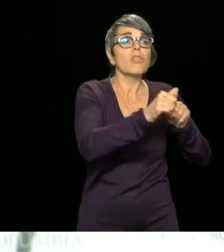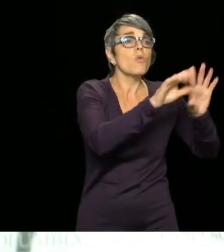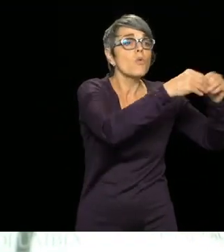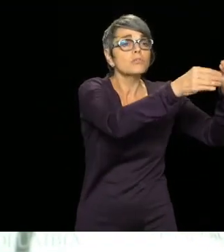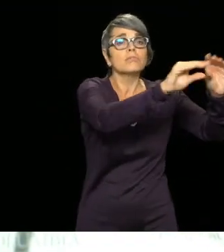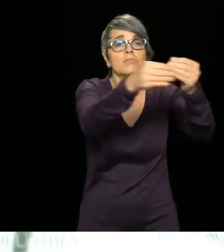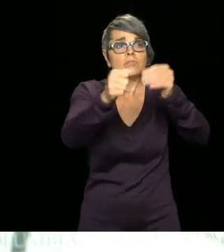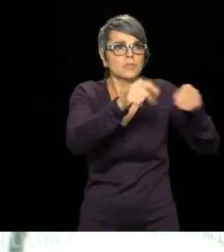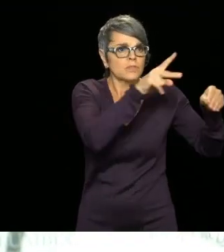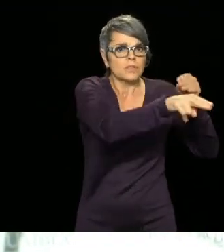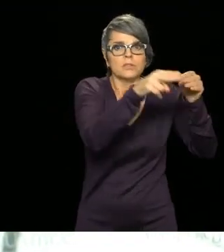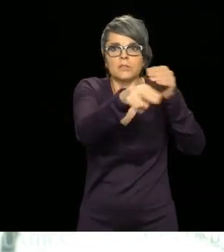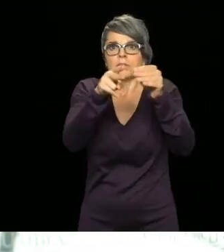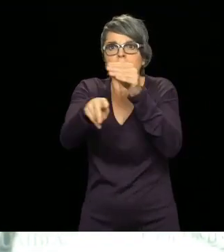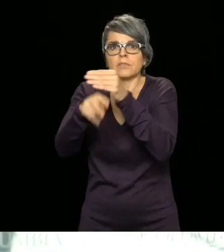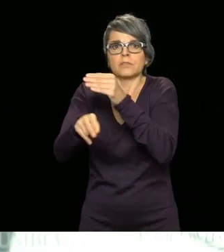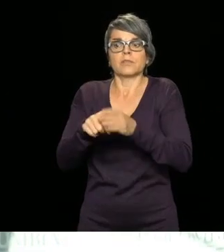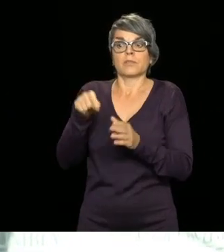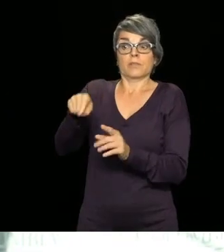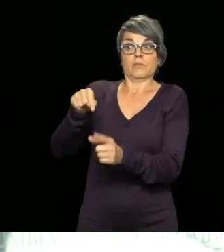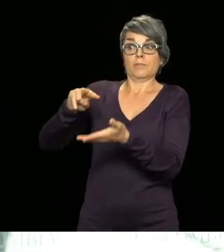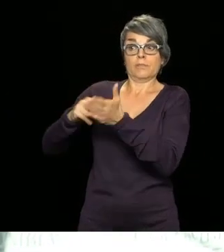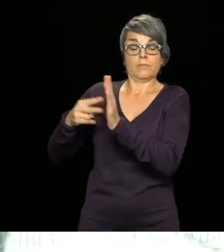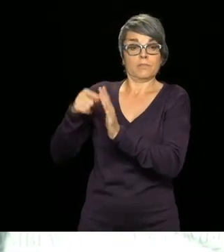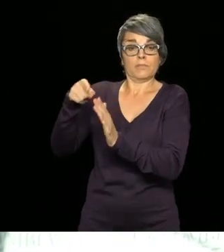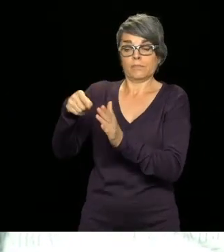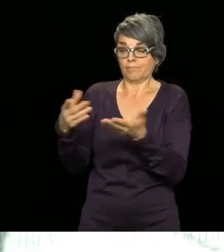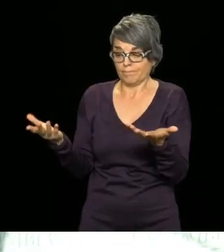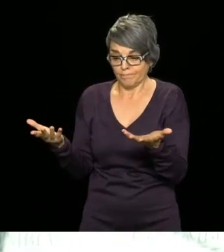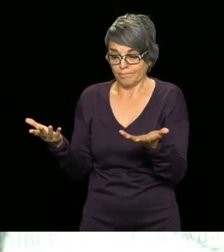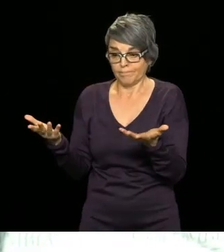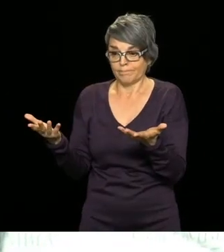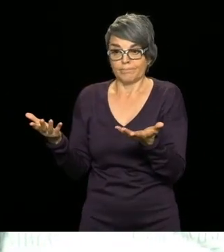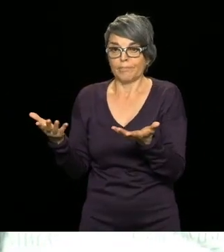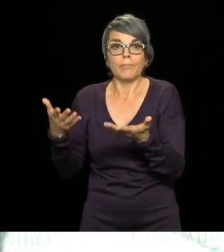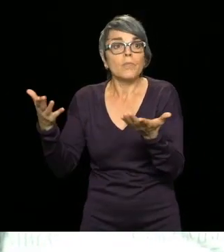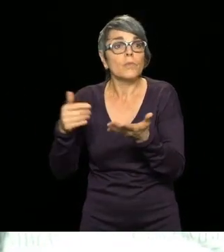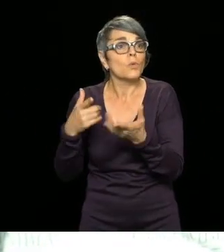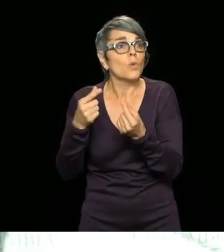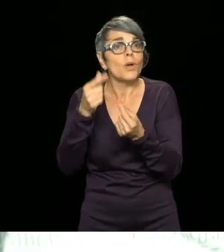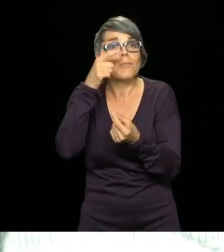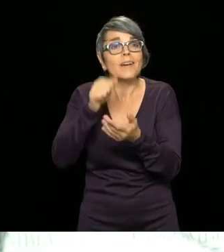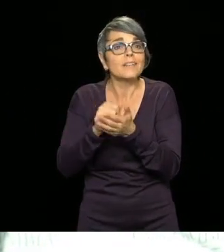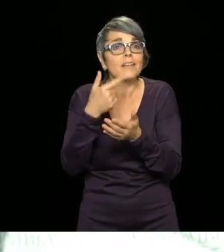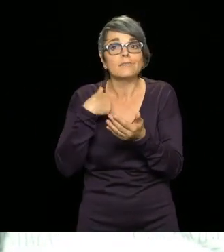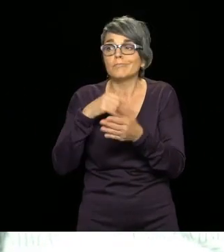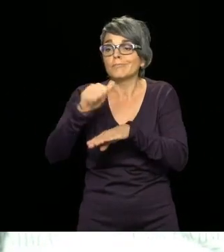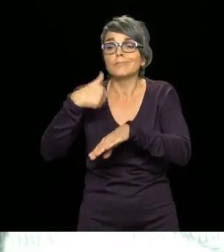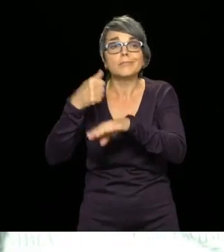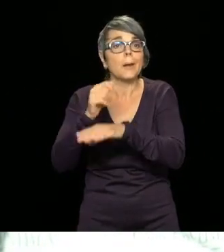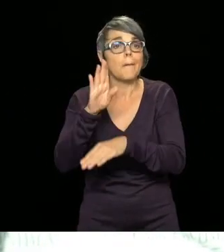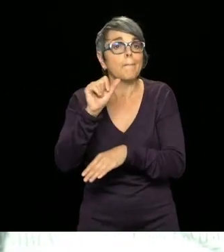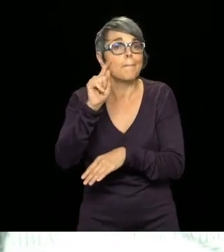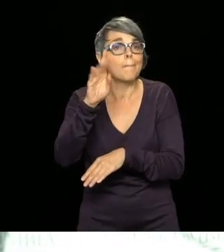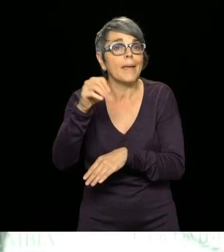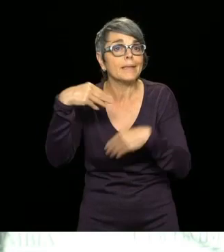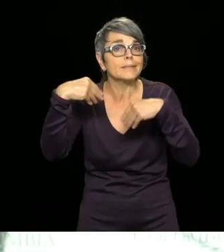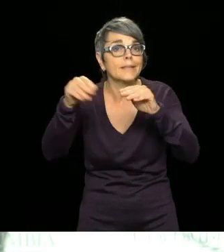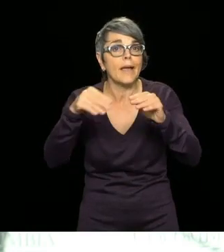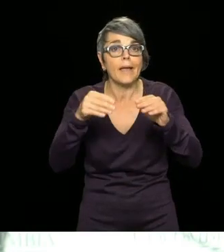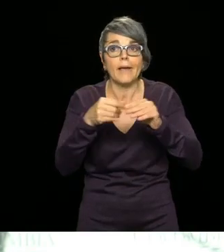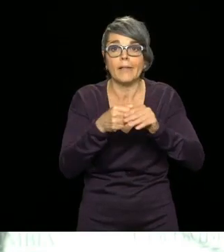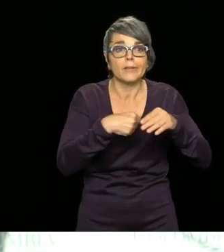that they were having to essentially and literally do bake sales to be able to keep their doors open and to be able to continue to